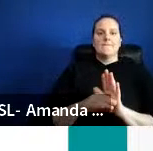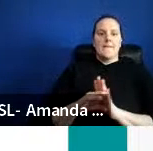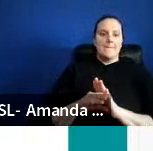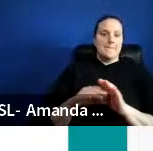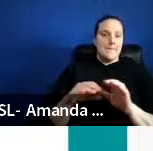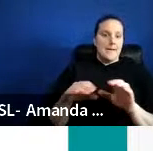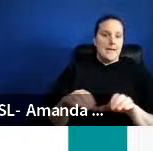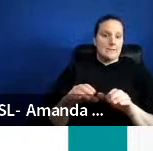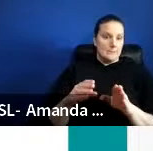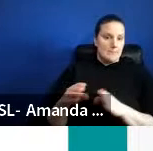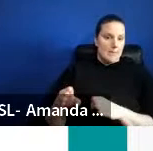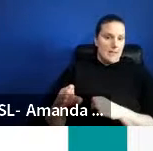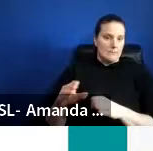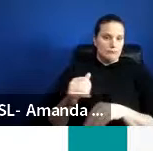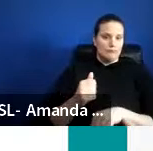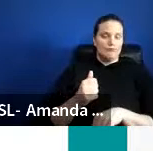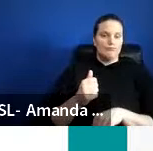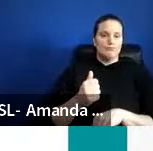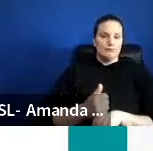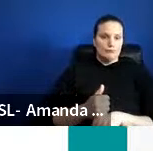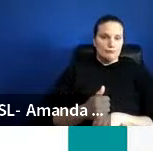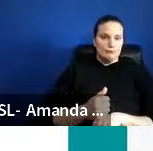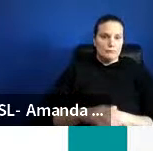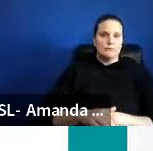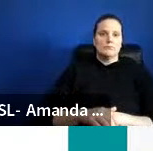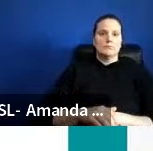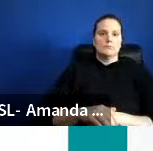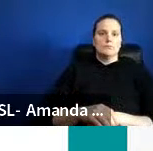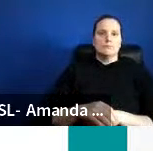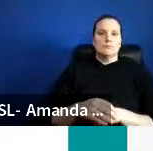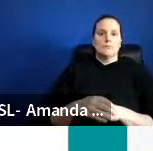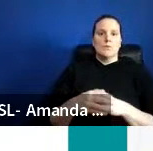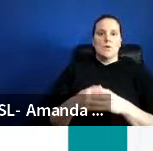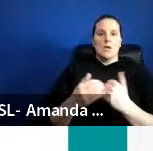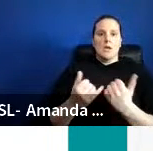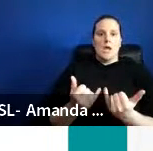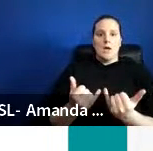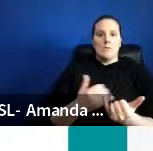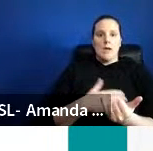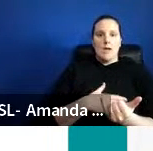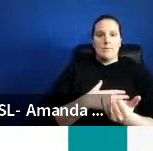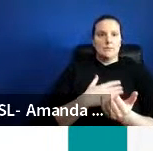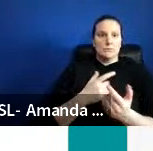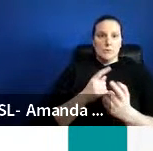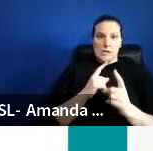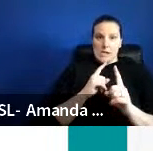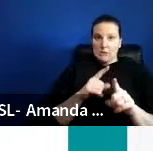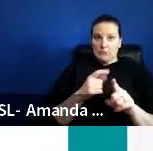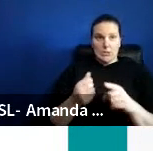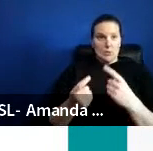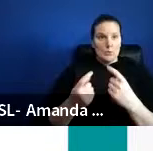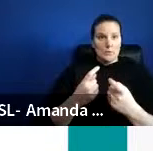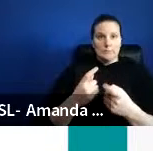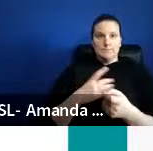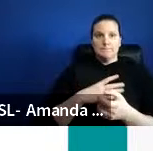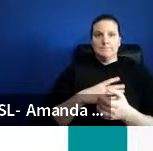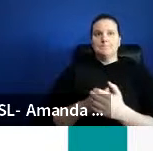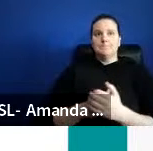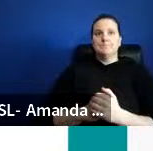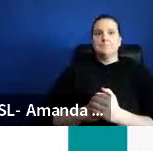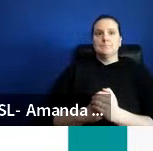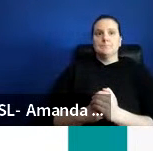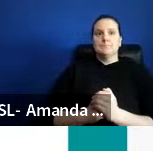action plan for implementation. So now we'll be happy to take any questions. Great. Thank